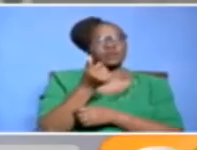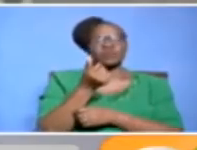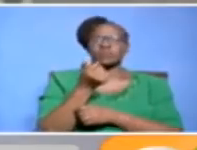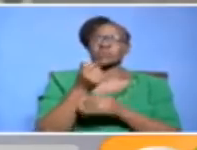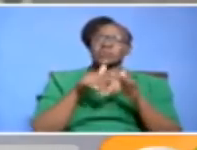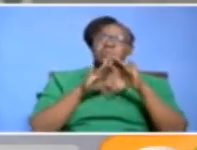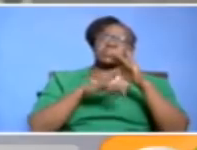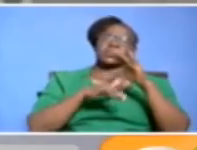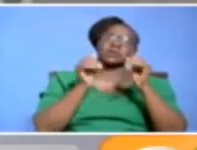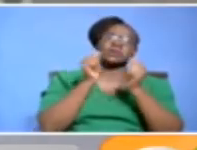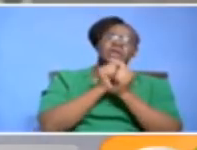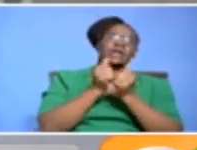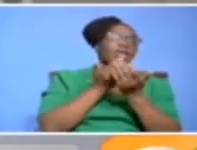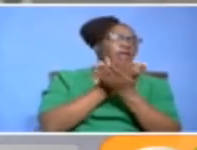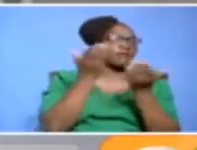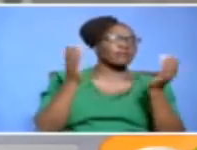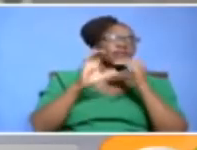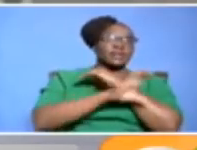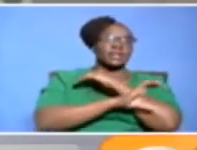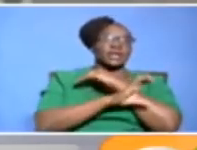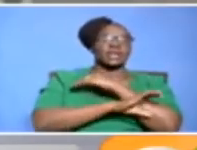10, the whole country.